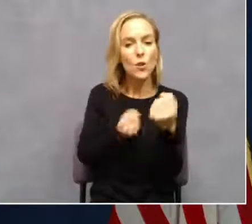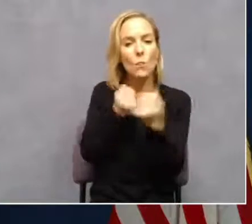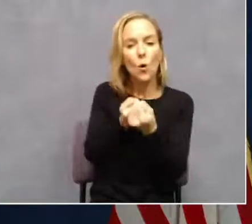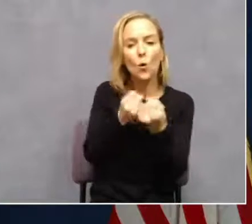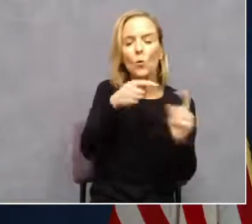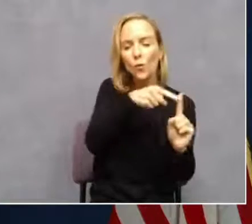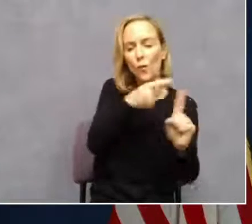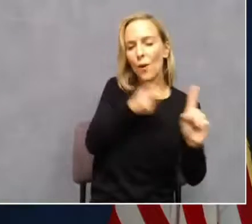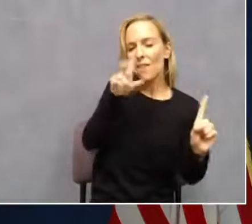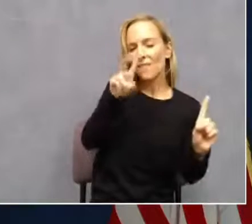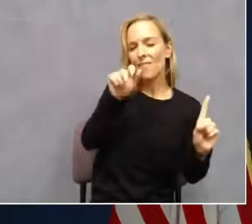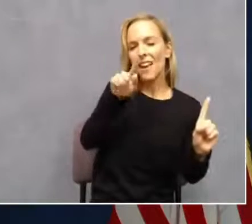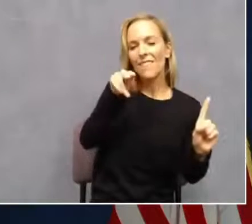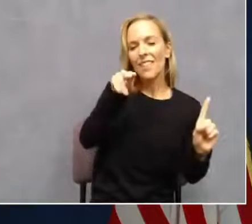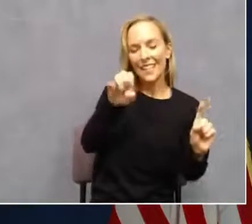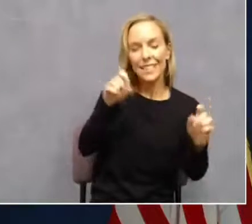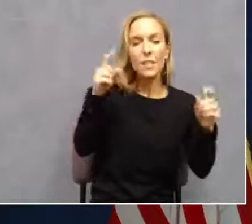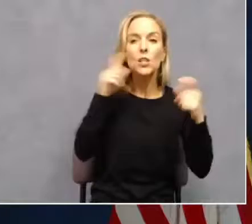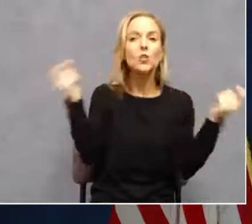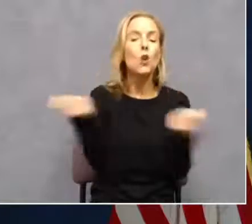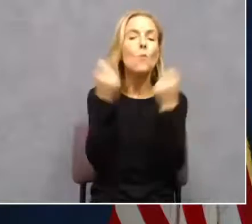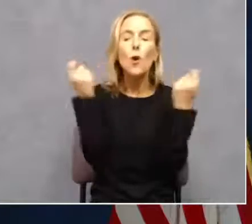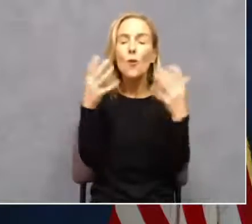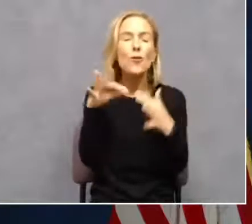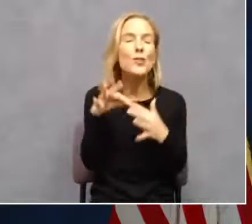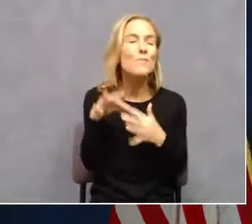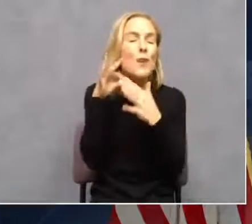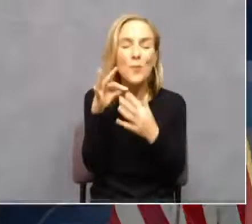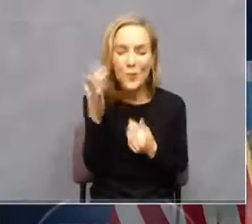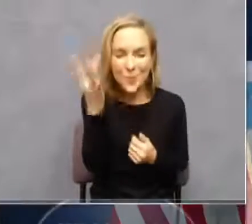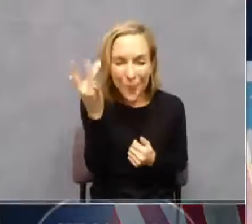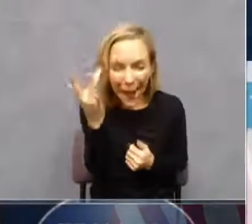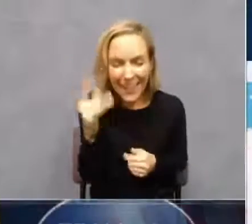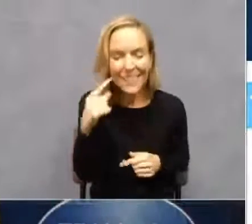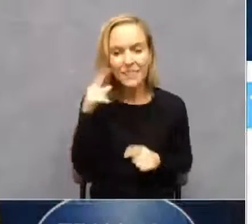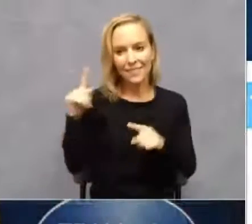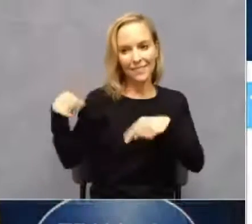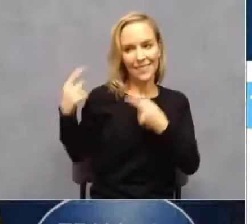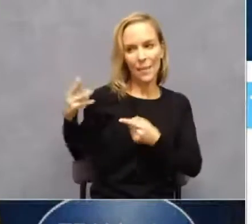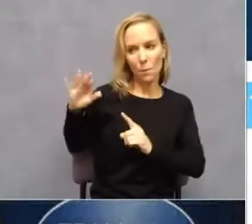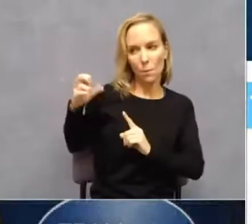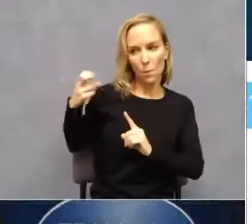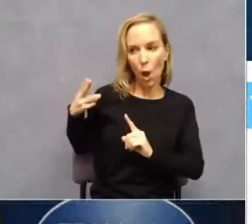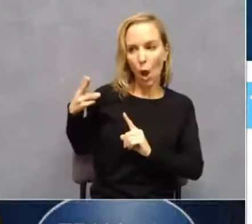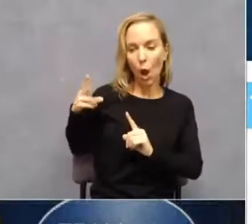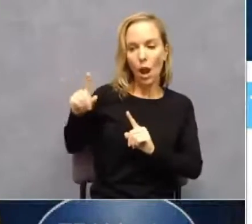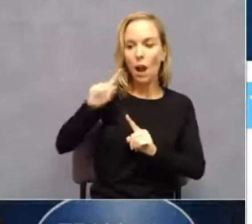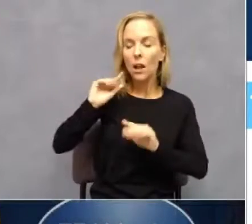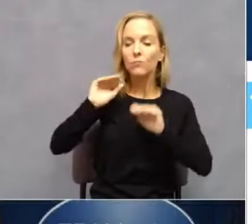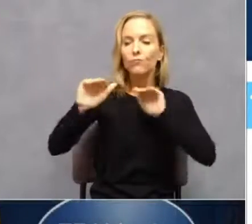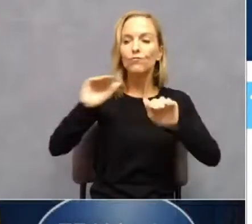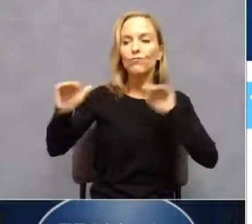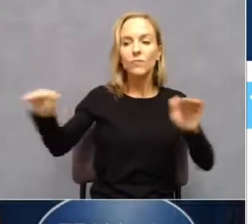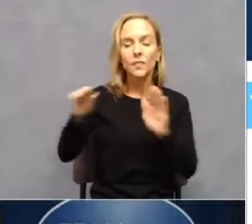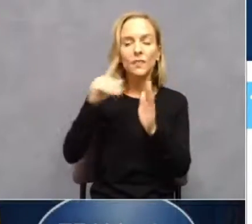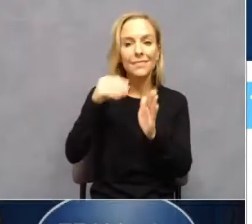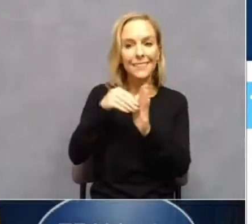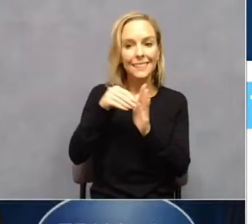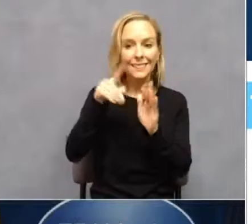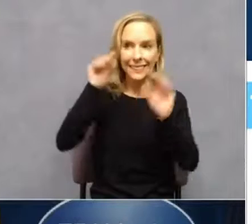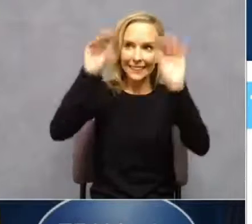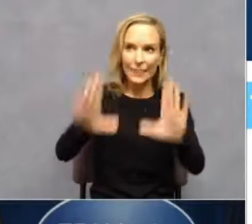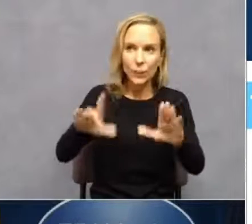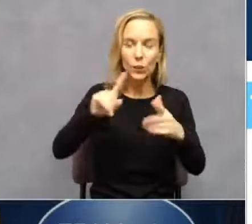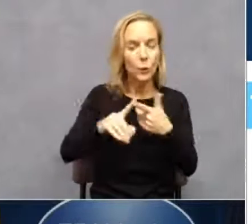this celebration was extra special. Since March, we have asked teachers to do the impossible by completely reshaping the